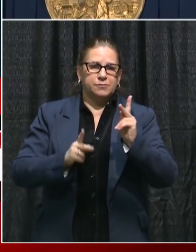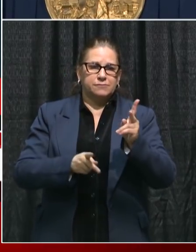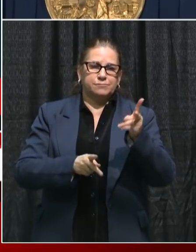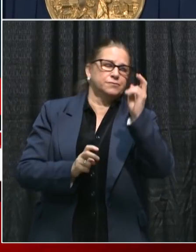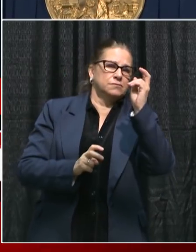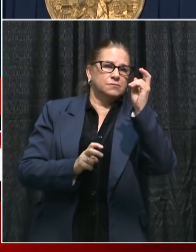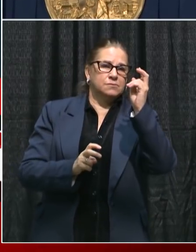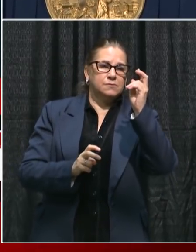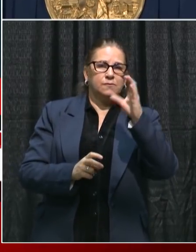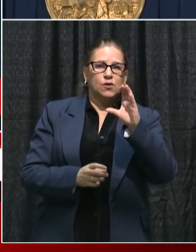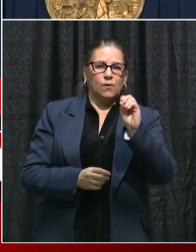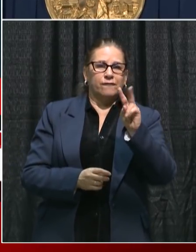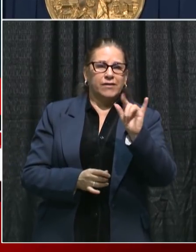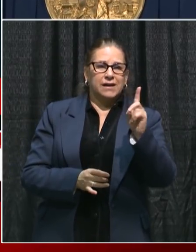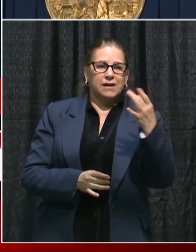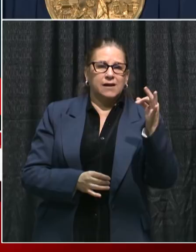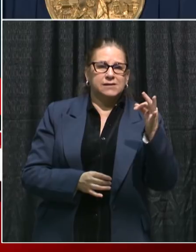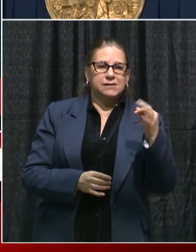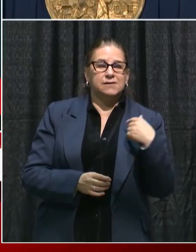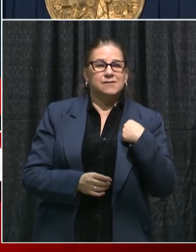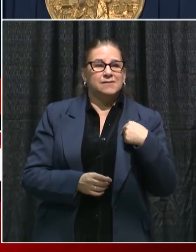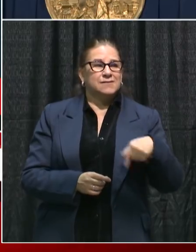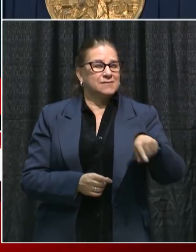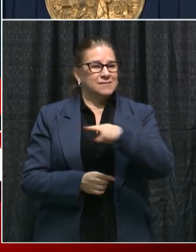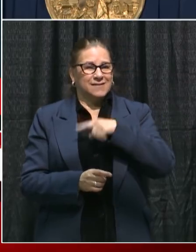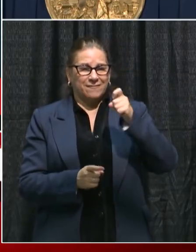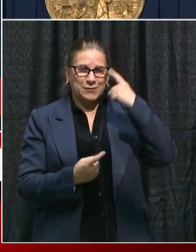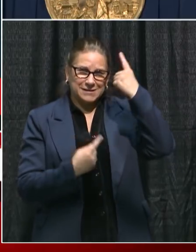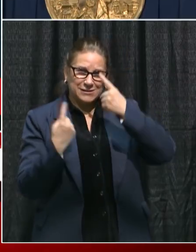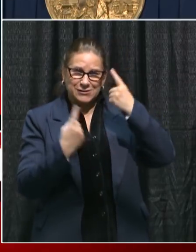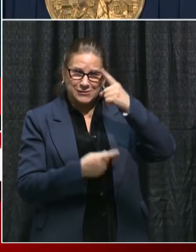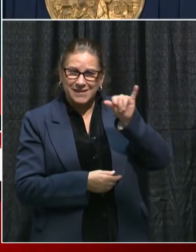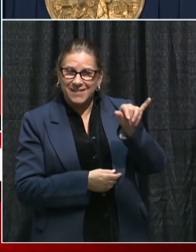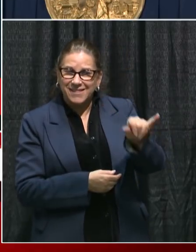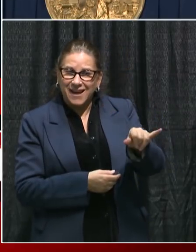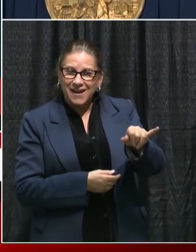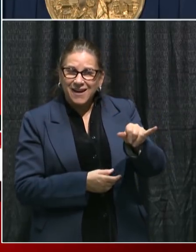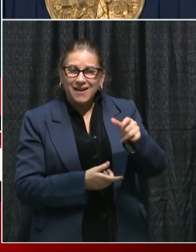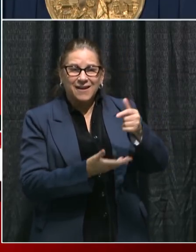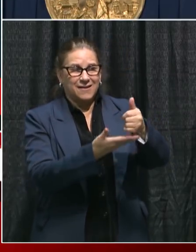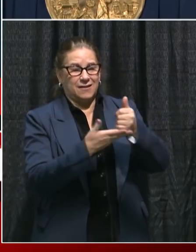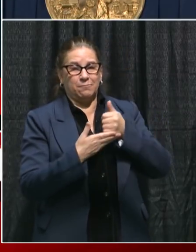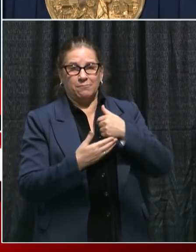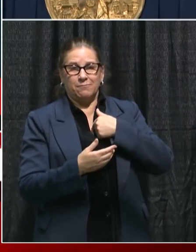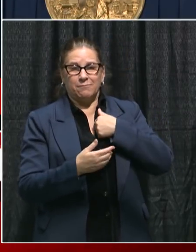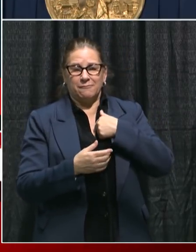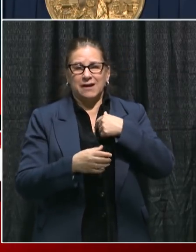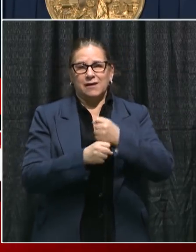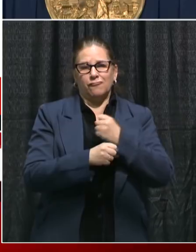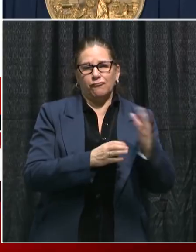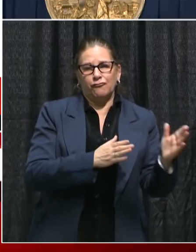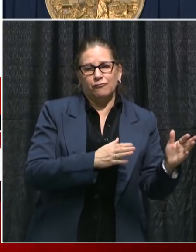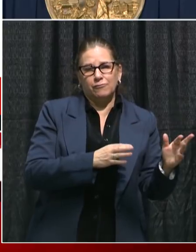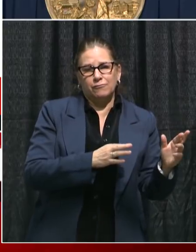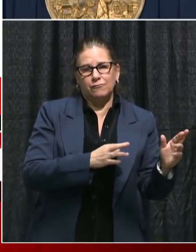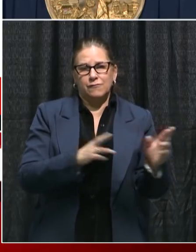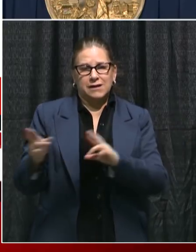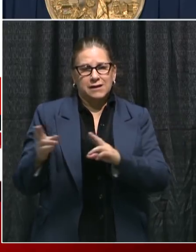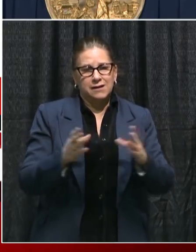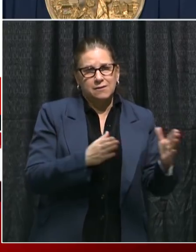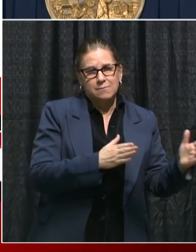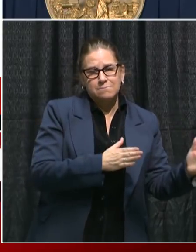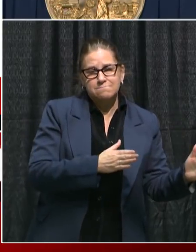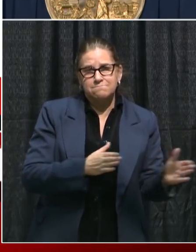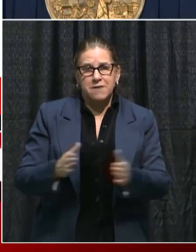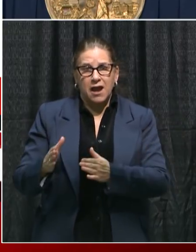into account and readies us for a potential second phase. Here you can see